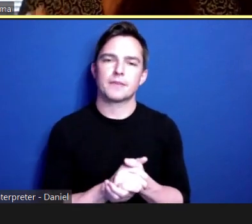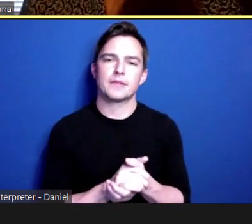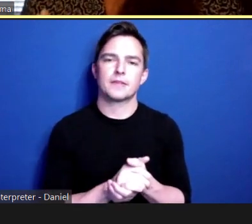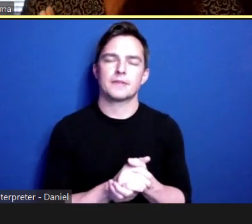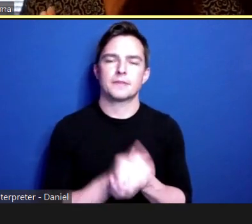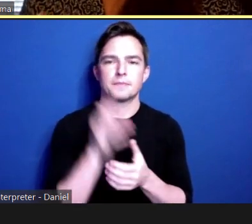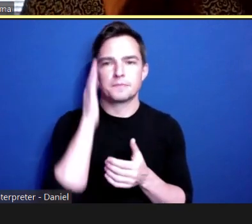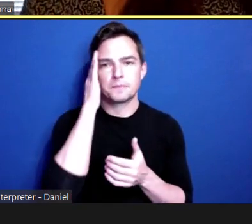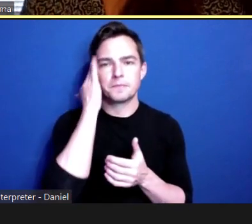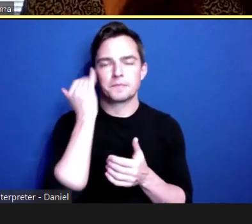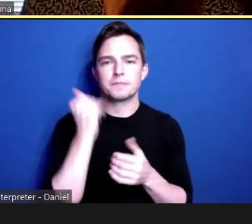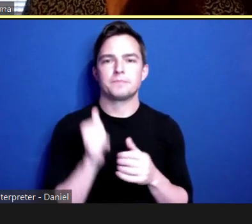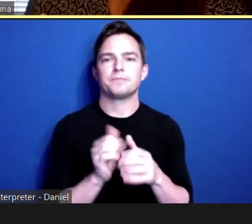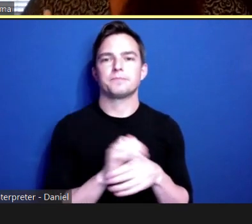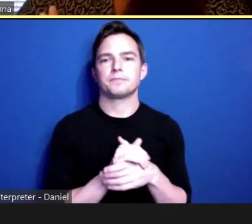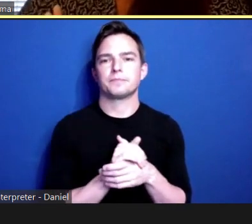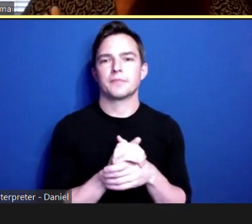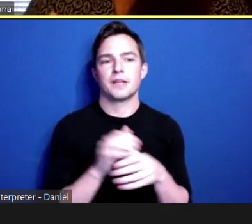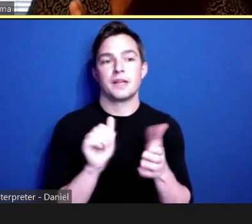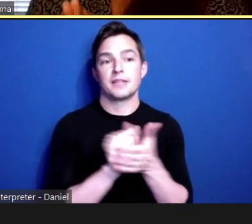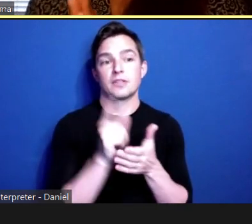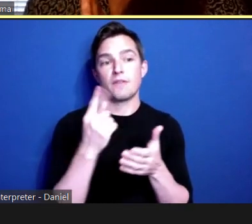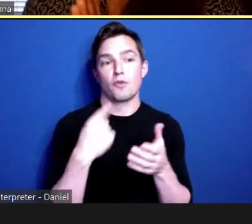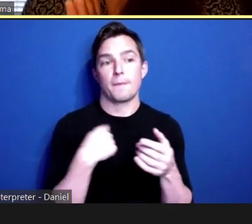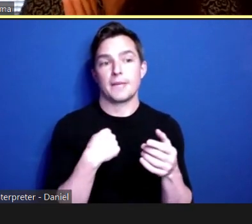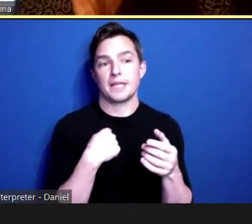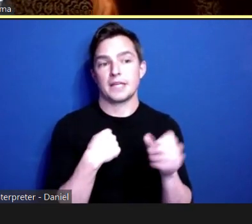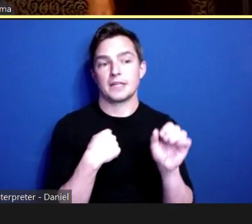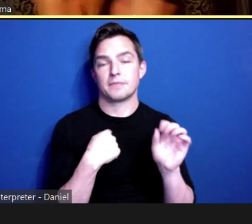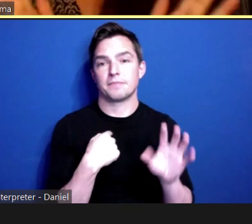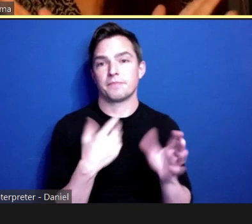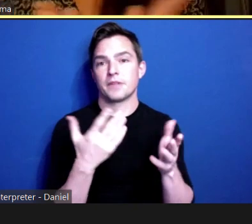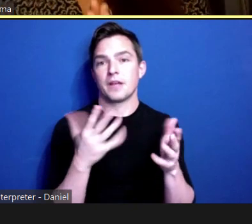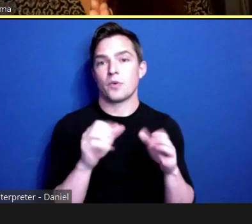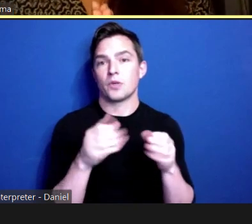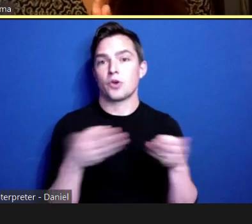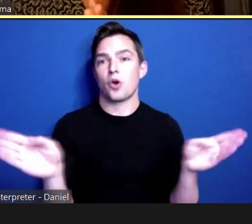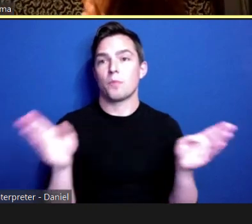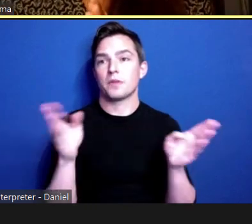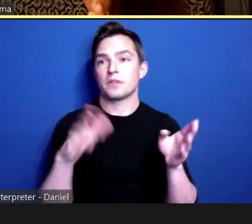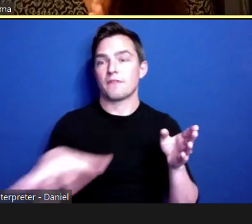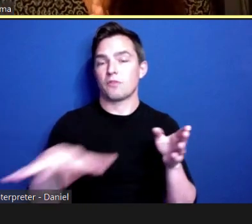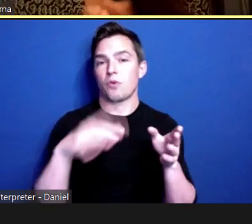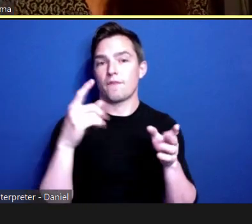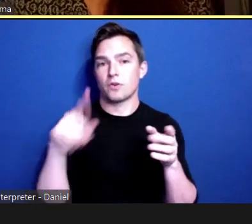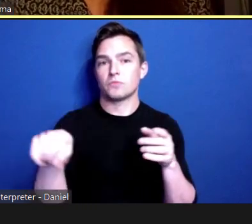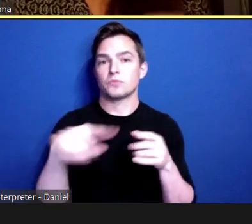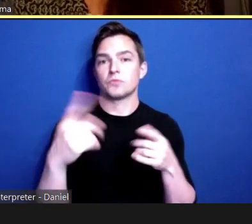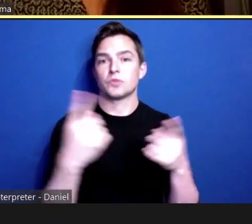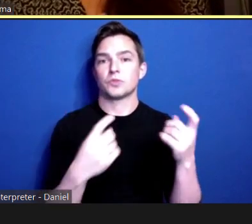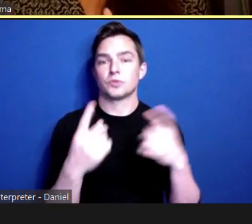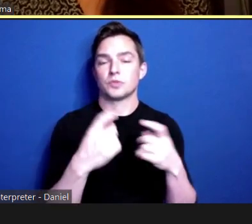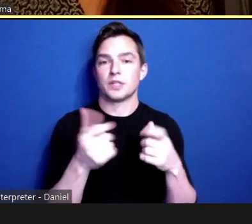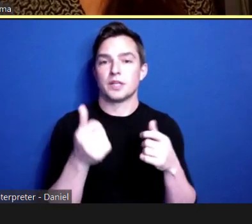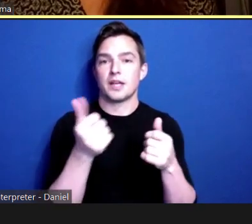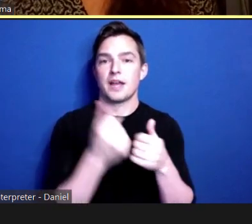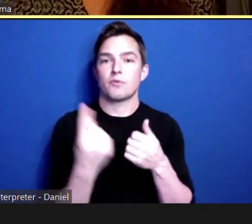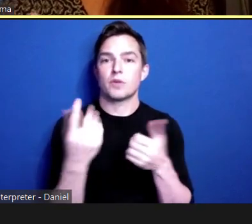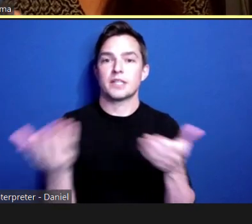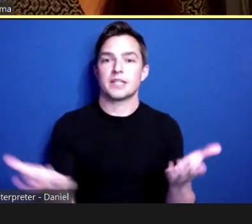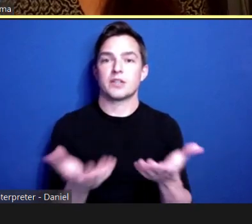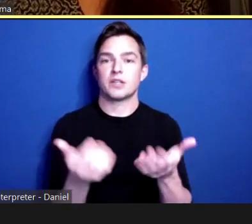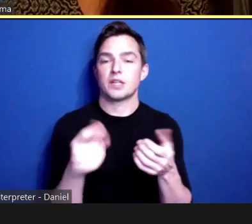So that is all for me. I would like to open the floor to everyone. If does anyone